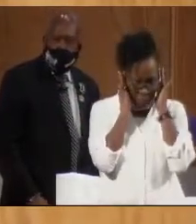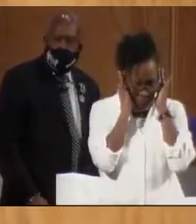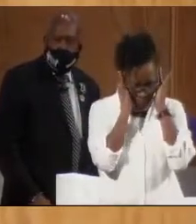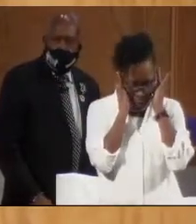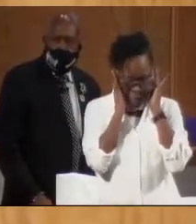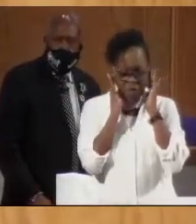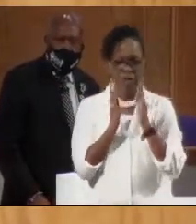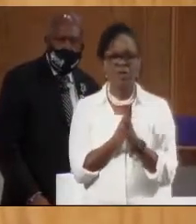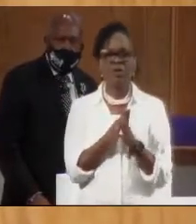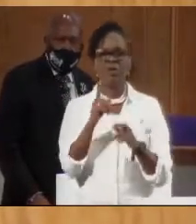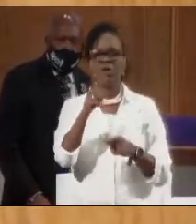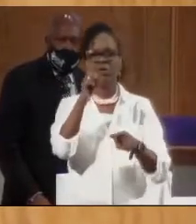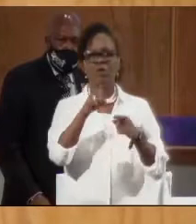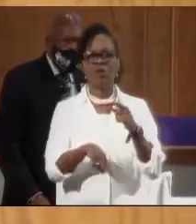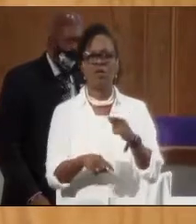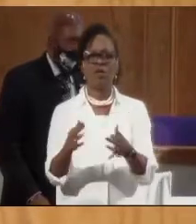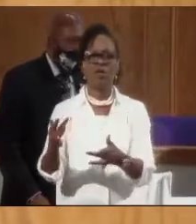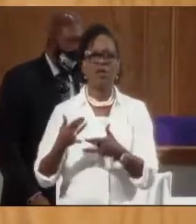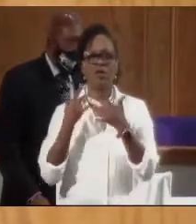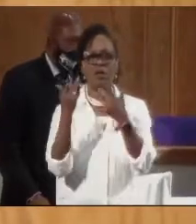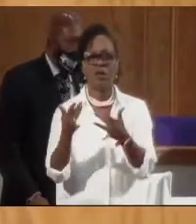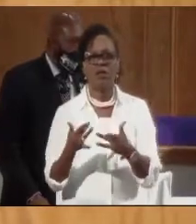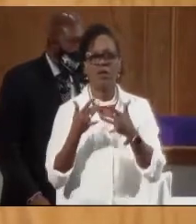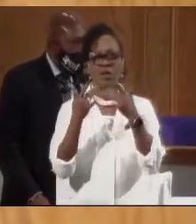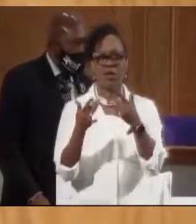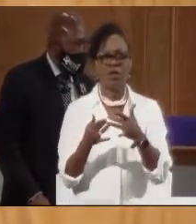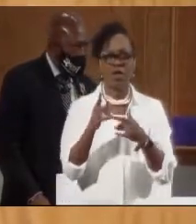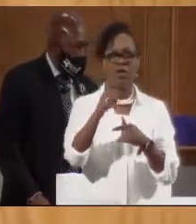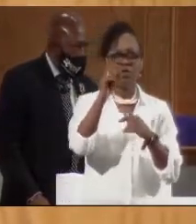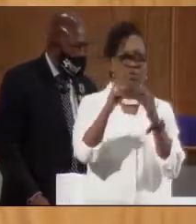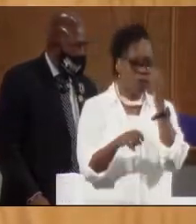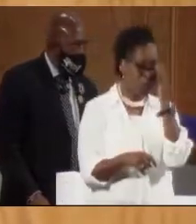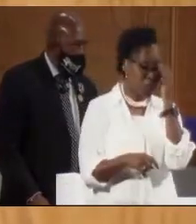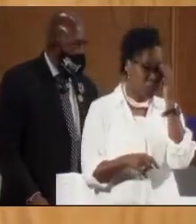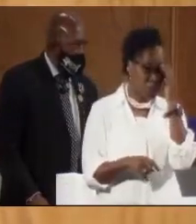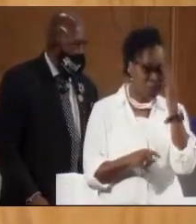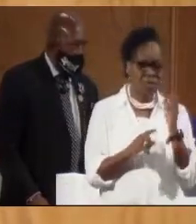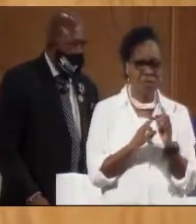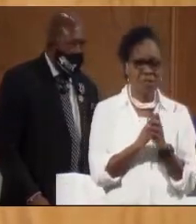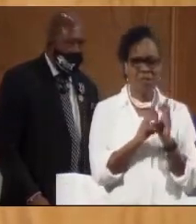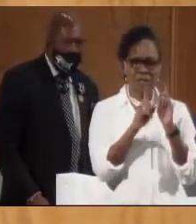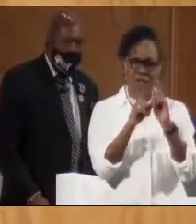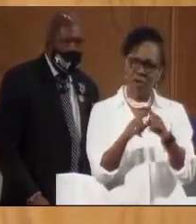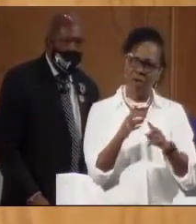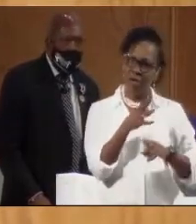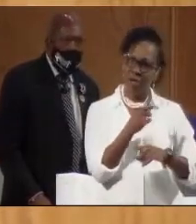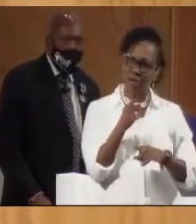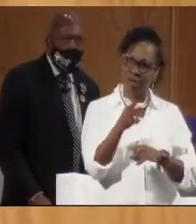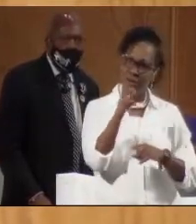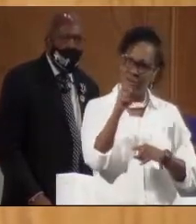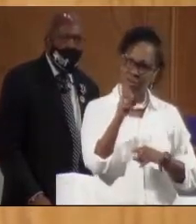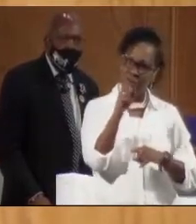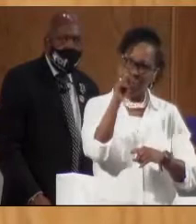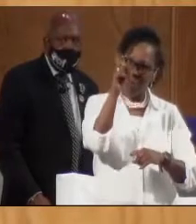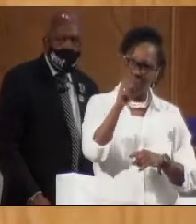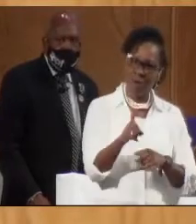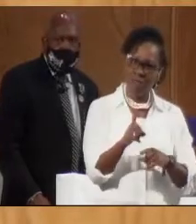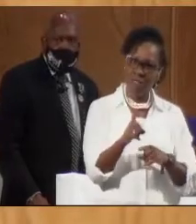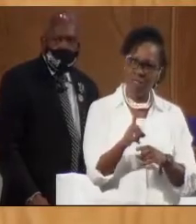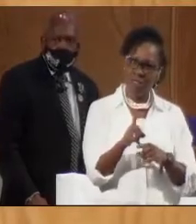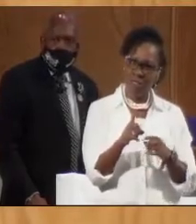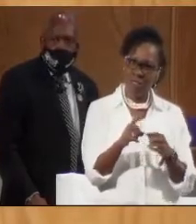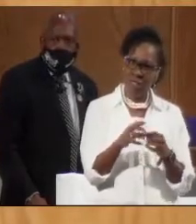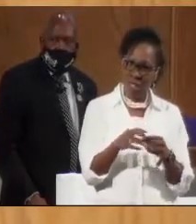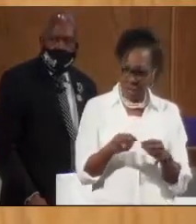themselves. You can't wait. You've got to disconnect yourself and you've got to move forward.